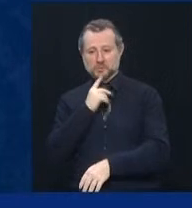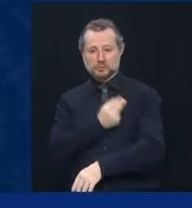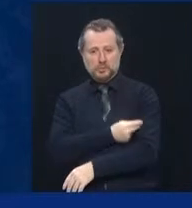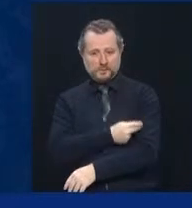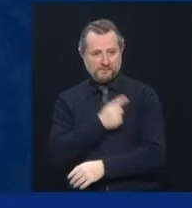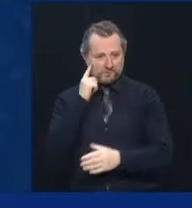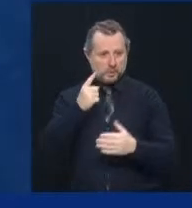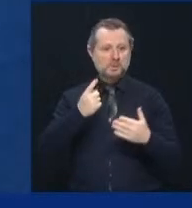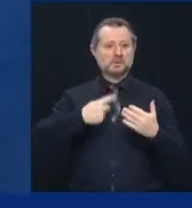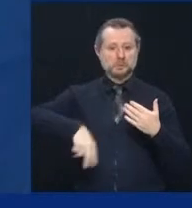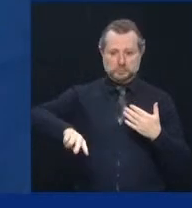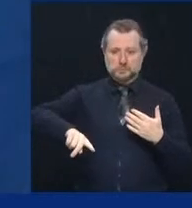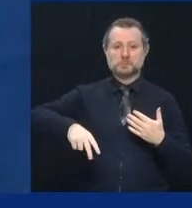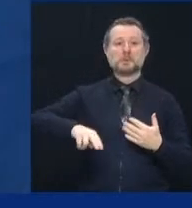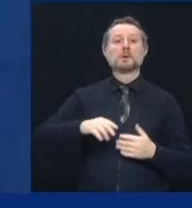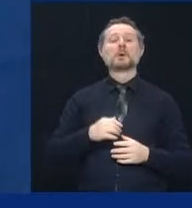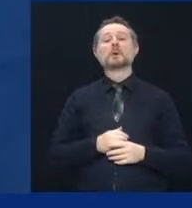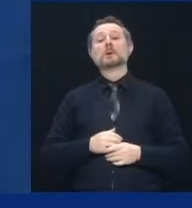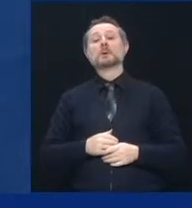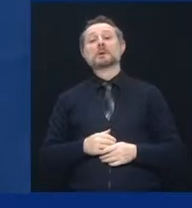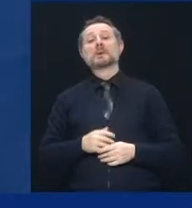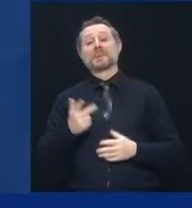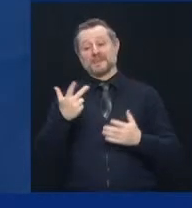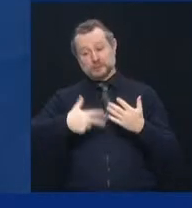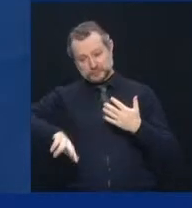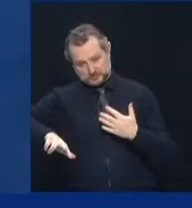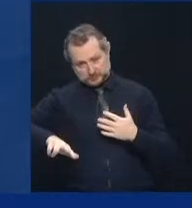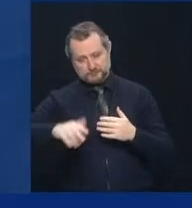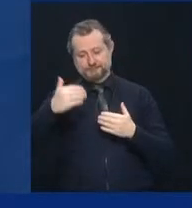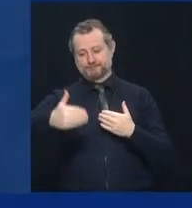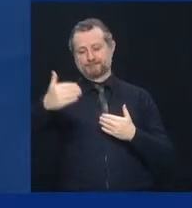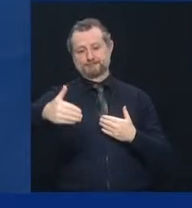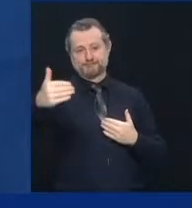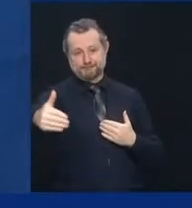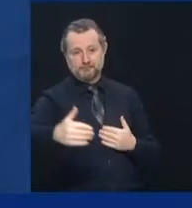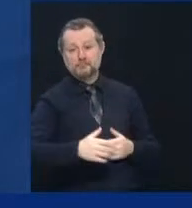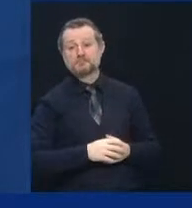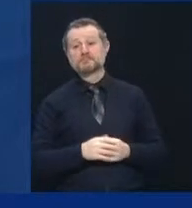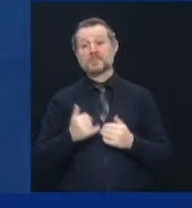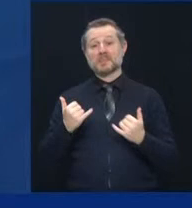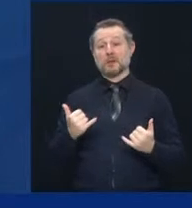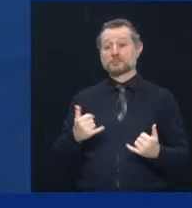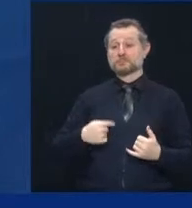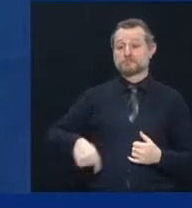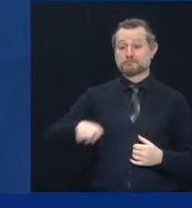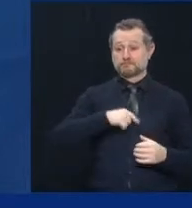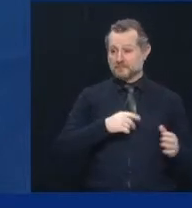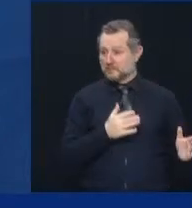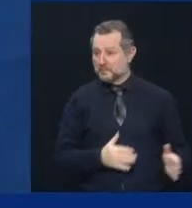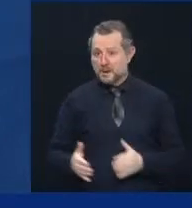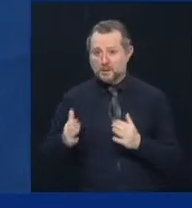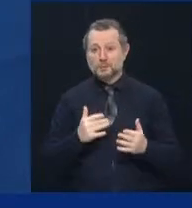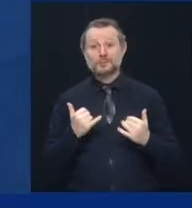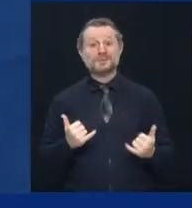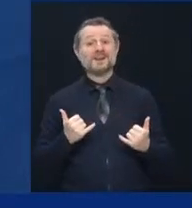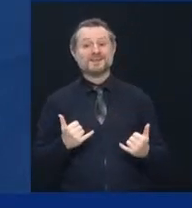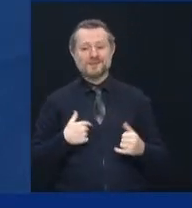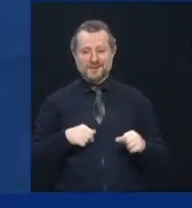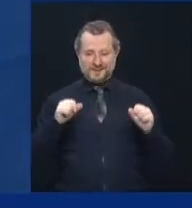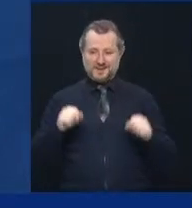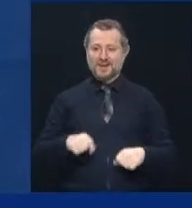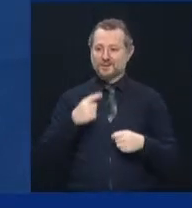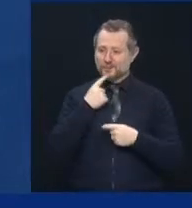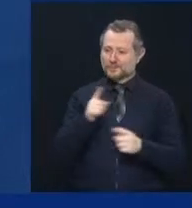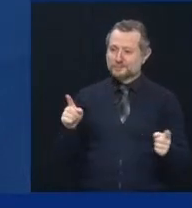week and the following 2 weeks. So now we can actually plan. Now I can turn around and say to local governments, you